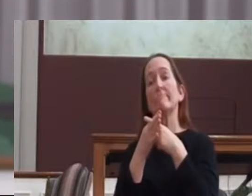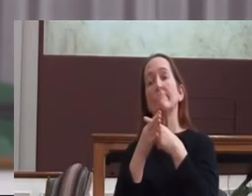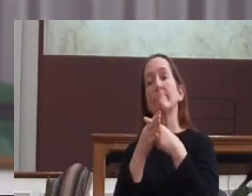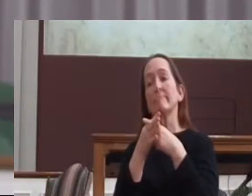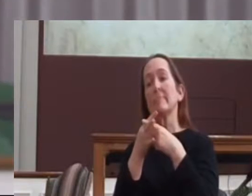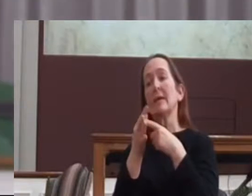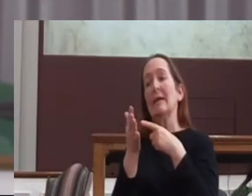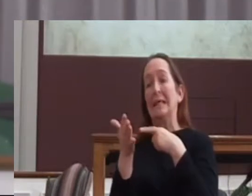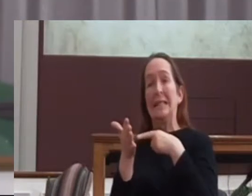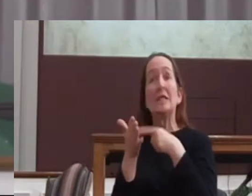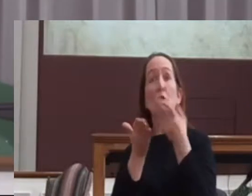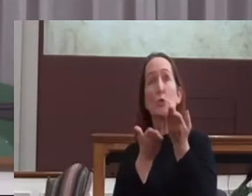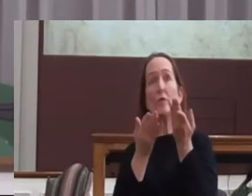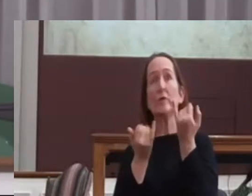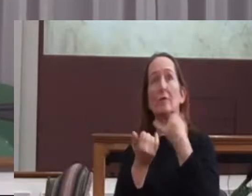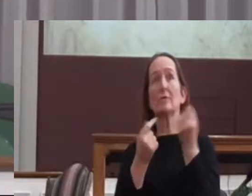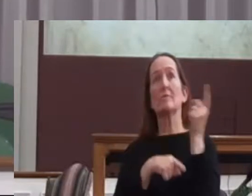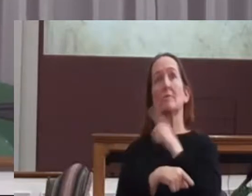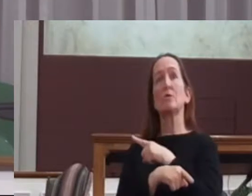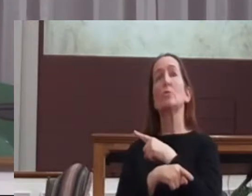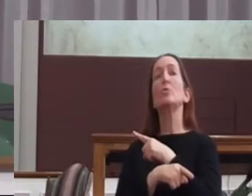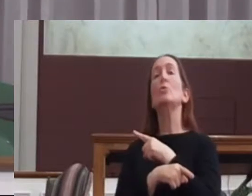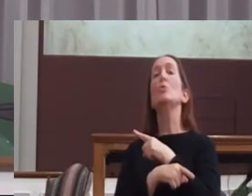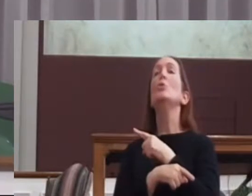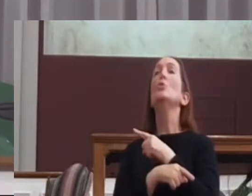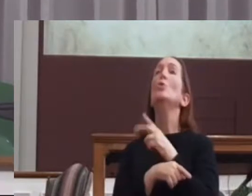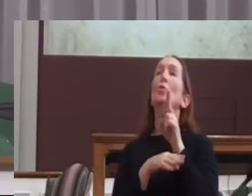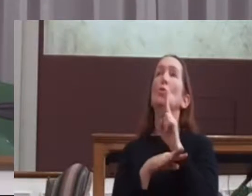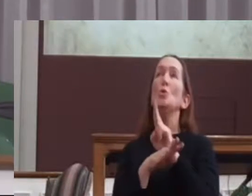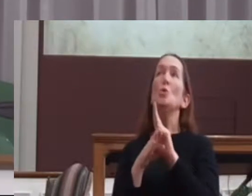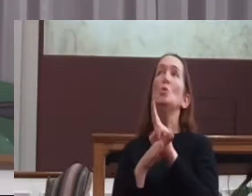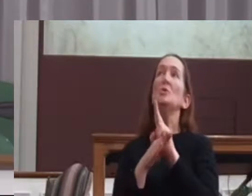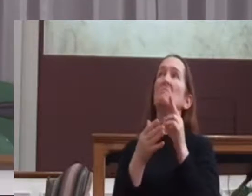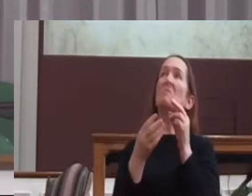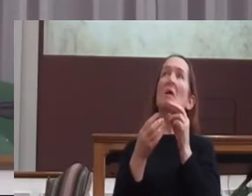in the time since we began this worship service,